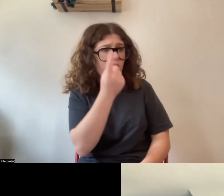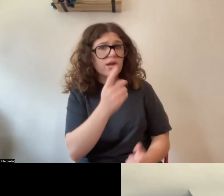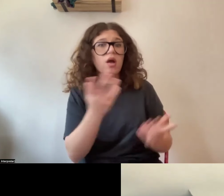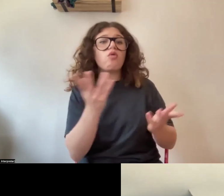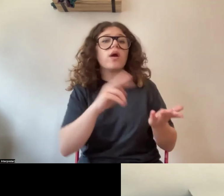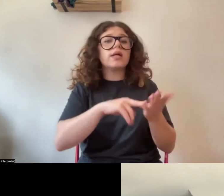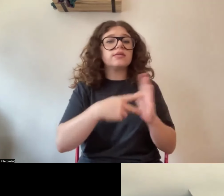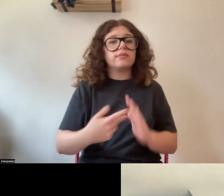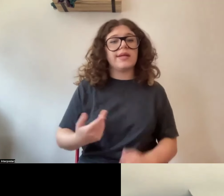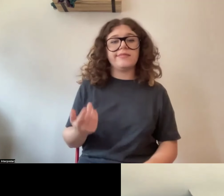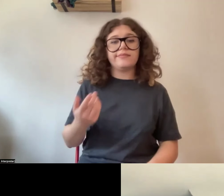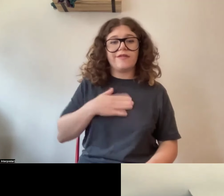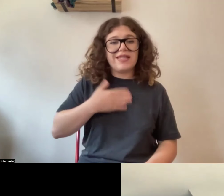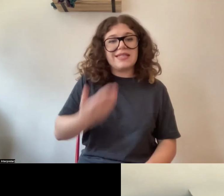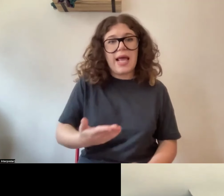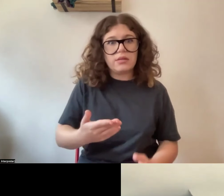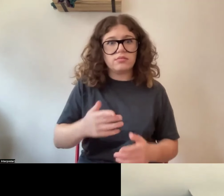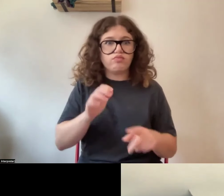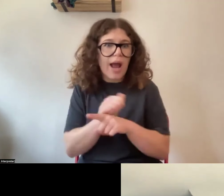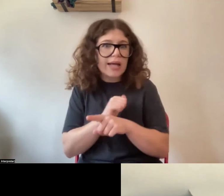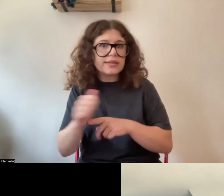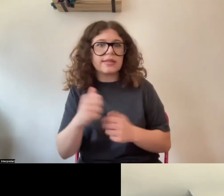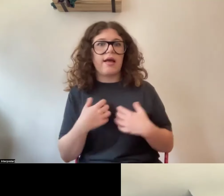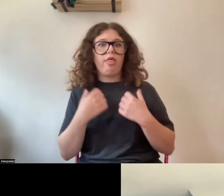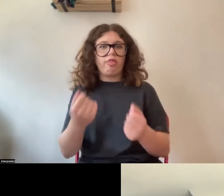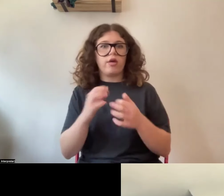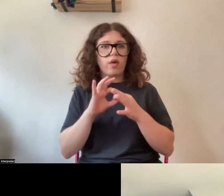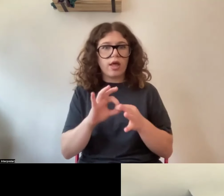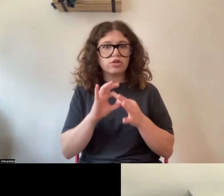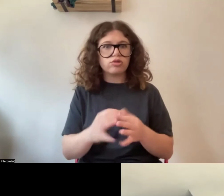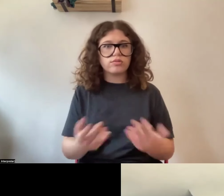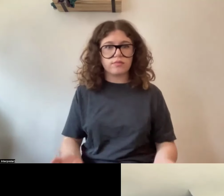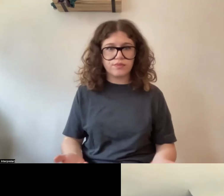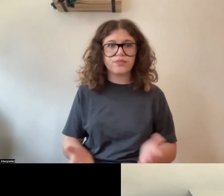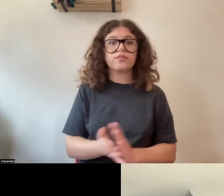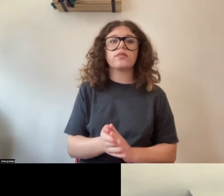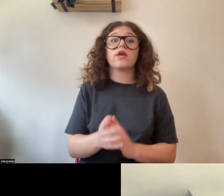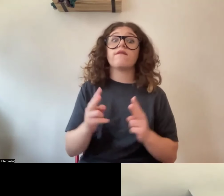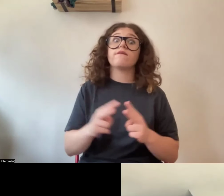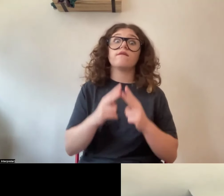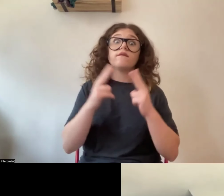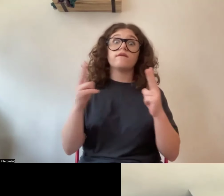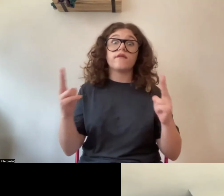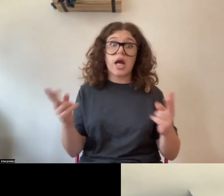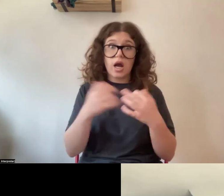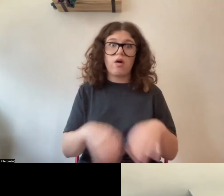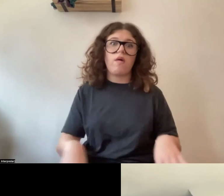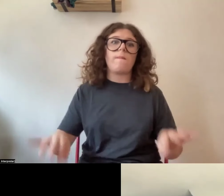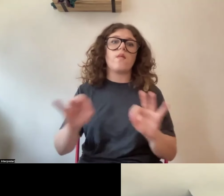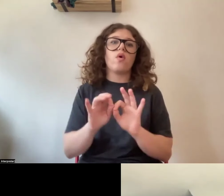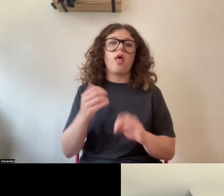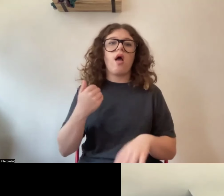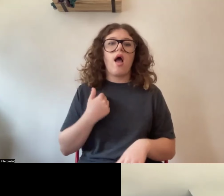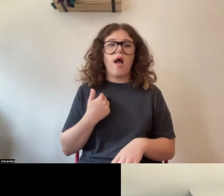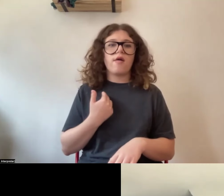with practicing healthy relationships. So it is so critical to have an